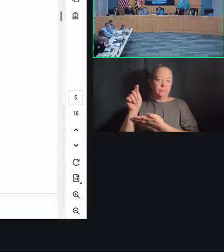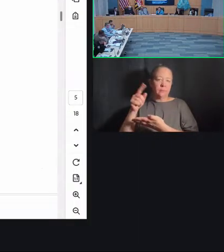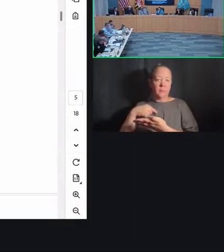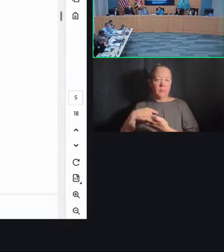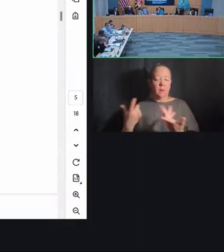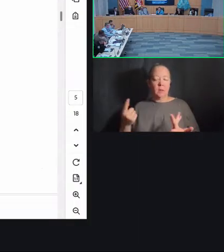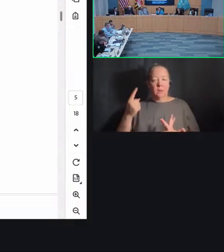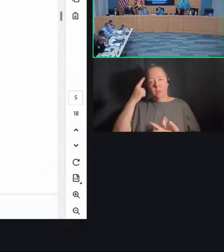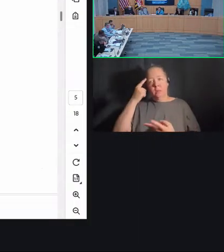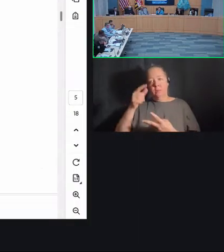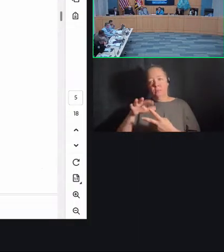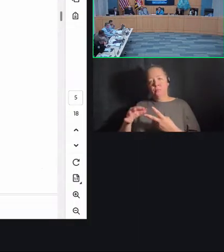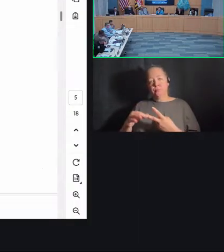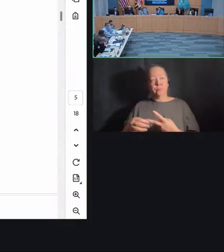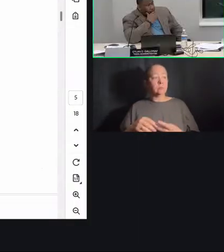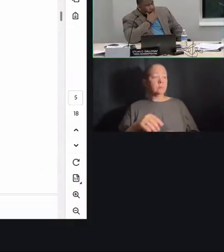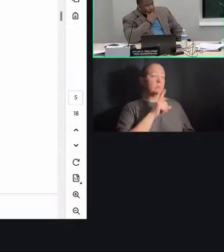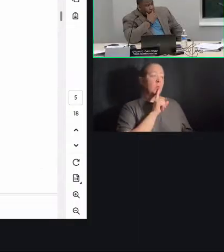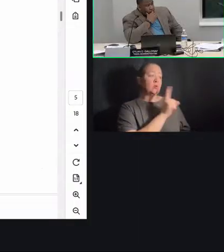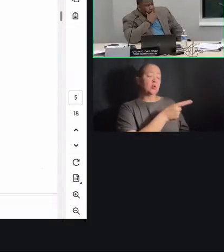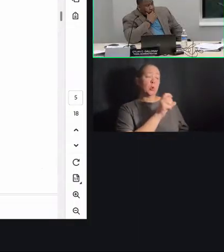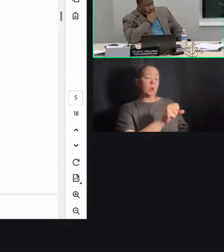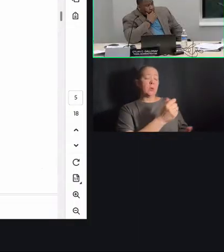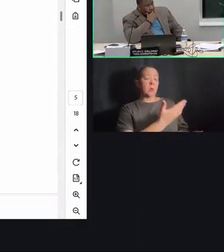most certainly produce a survey.